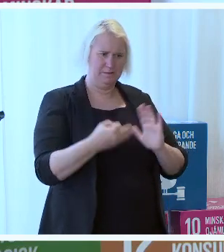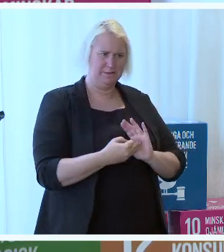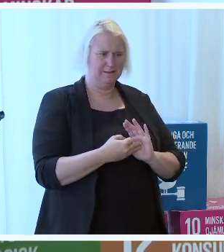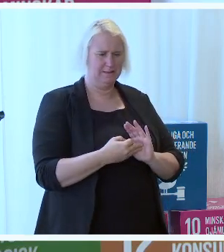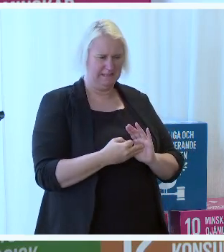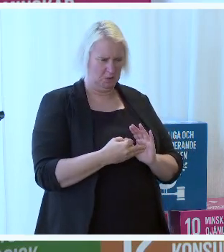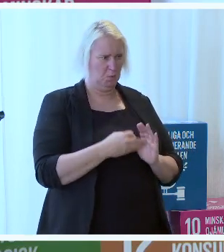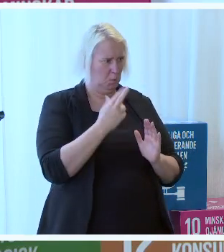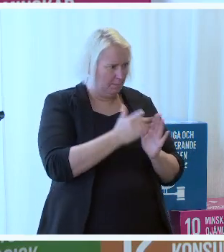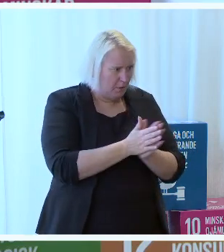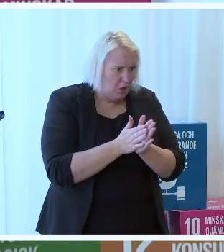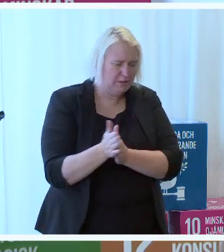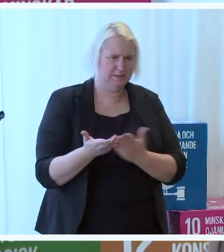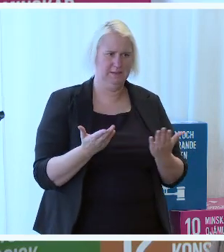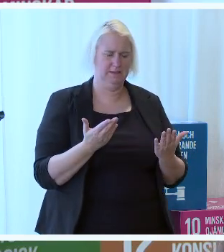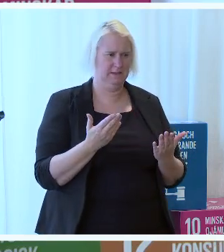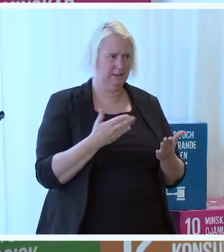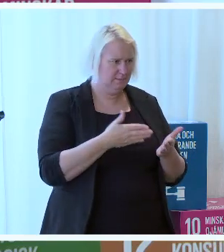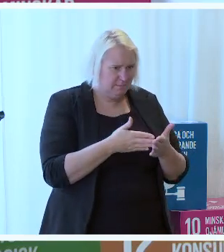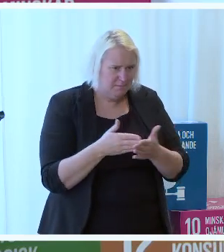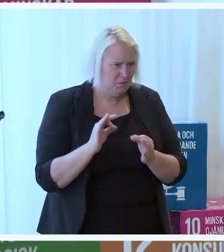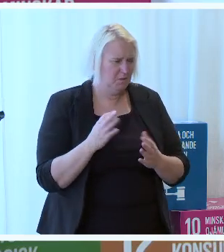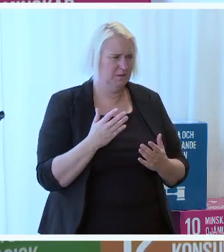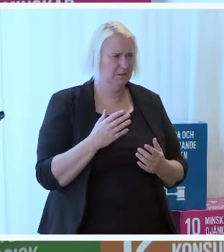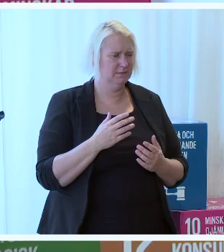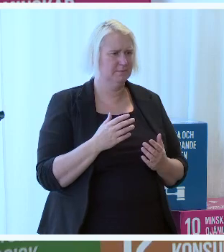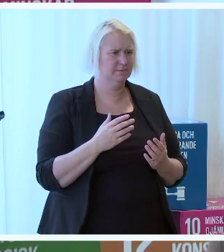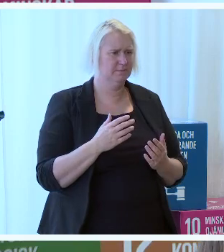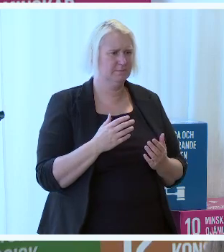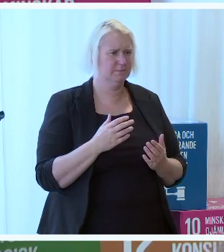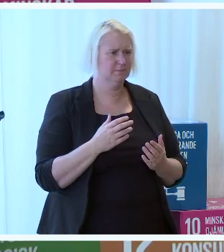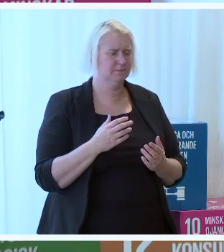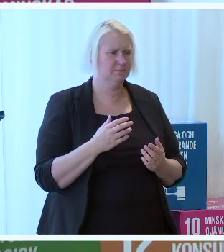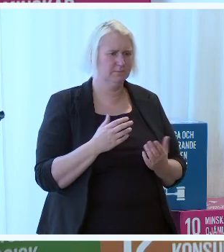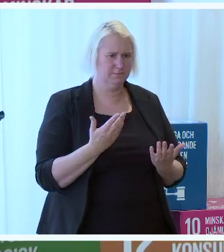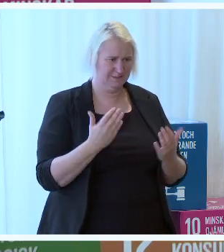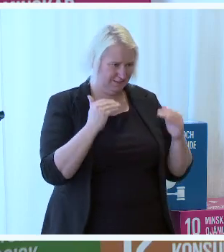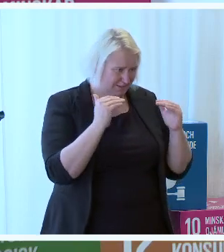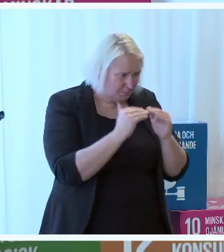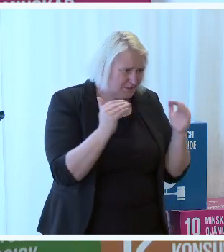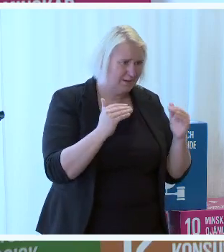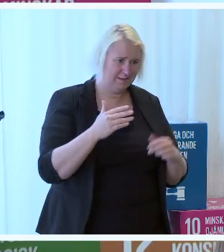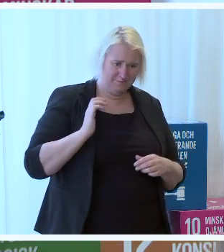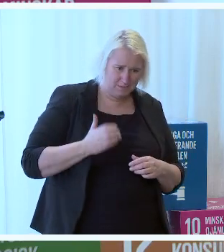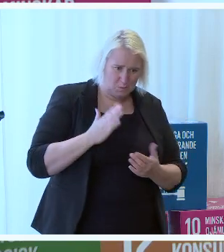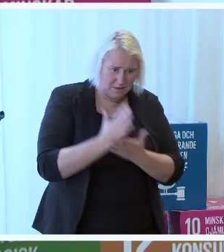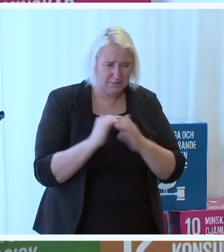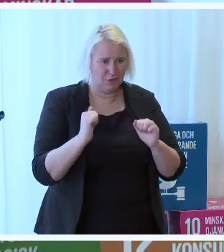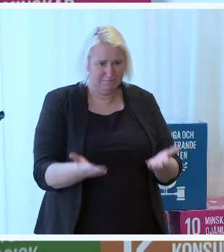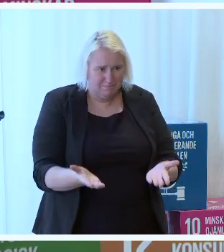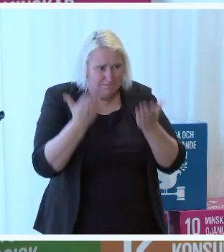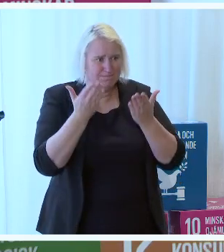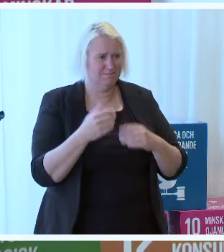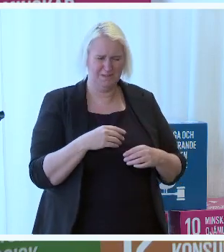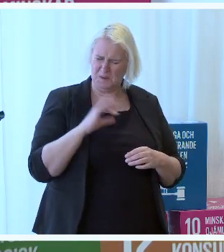Zamzam, beyond the gender and inclusion advisor that you are? It's very interesting when you